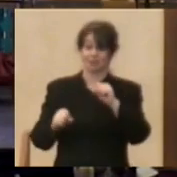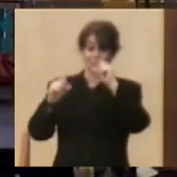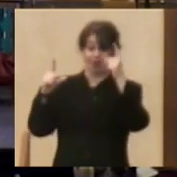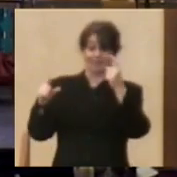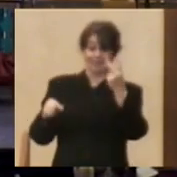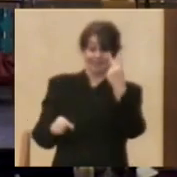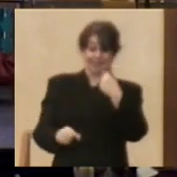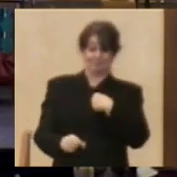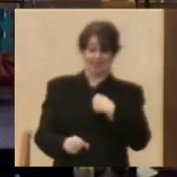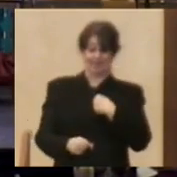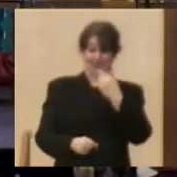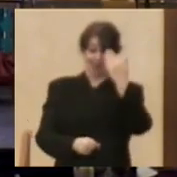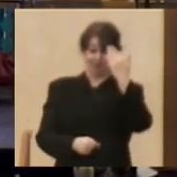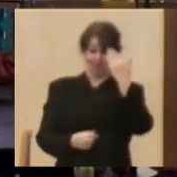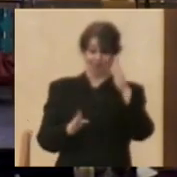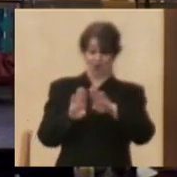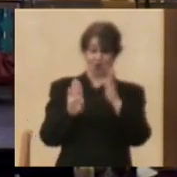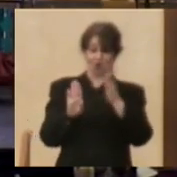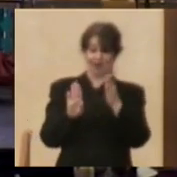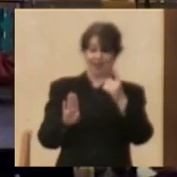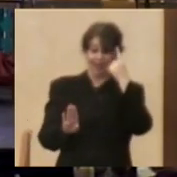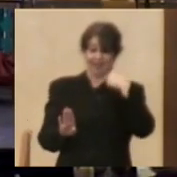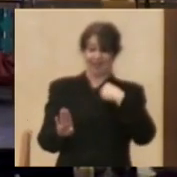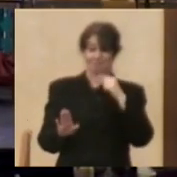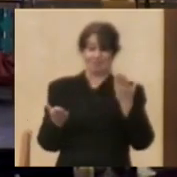at the door. Probably think I'm poisoning them.